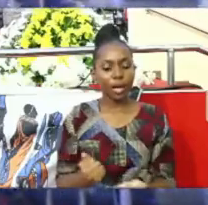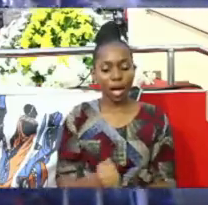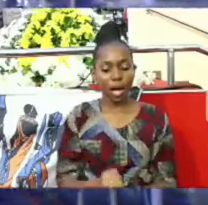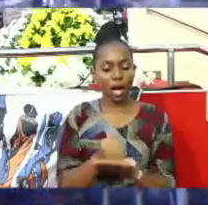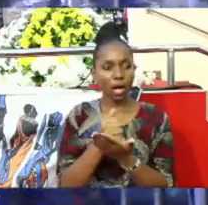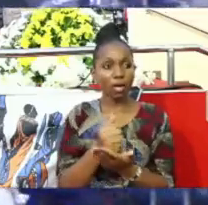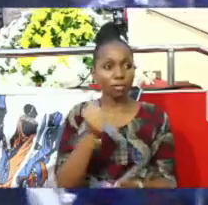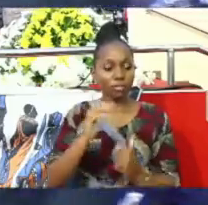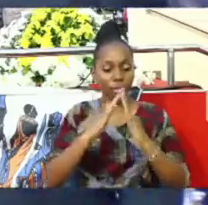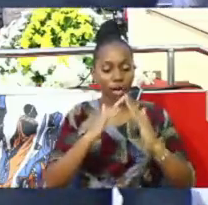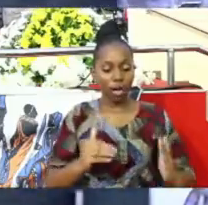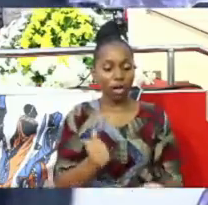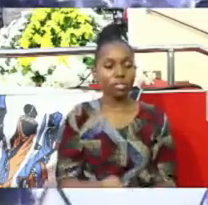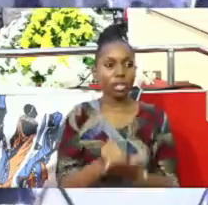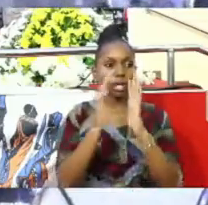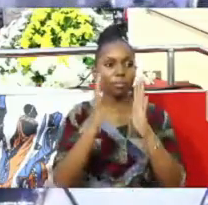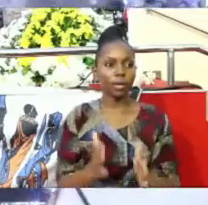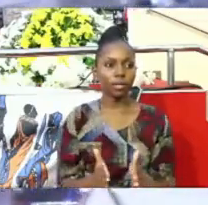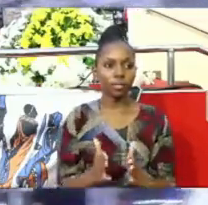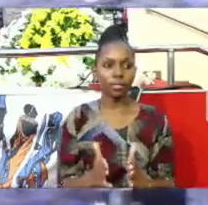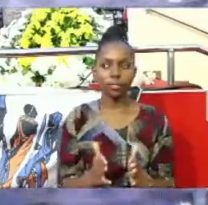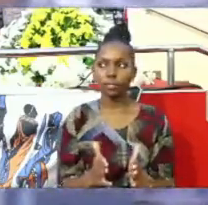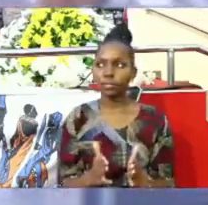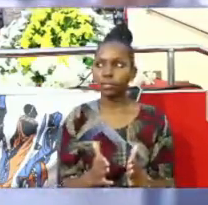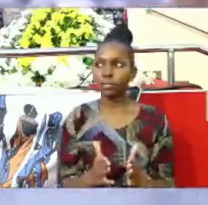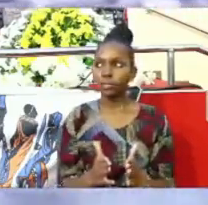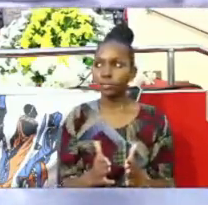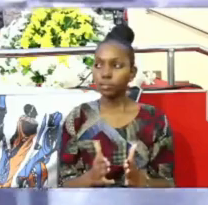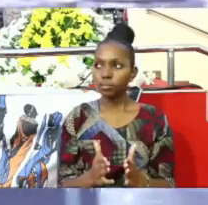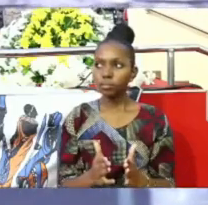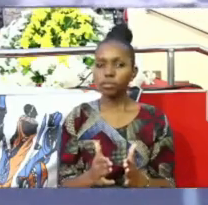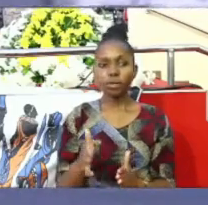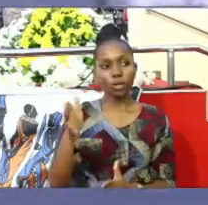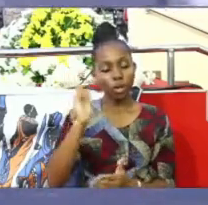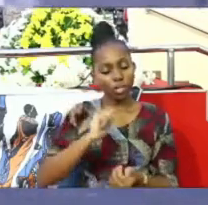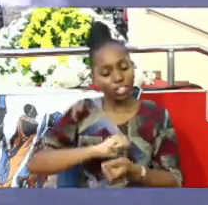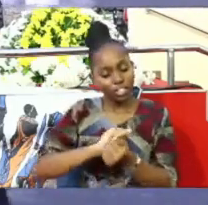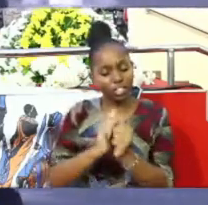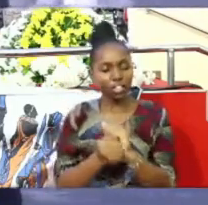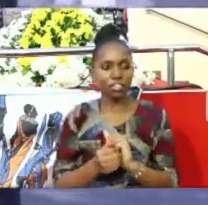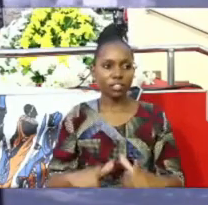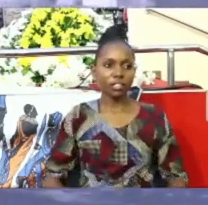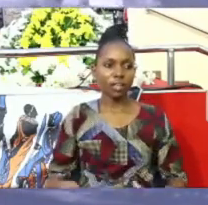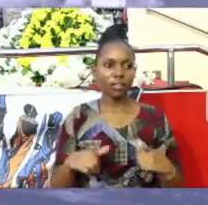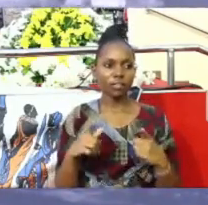not. Oh, God loves those things that are not. To manifest His greatness in